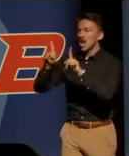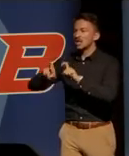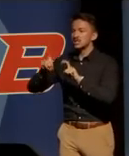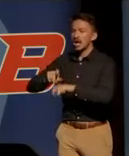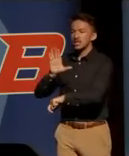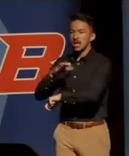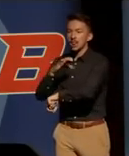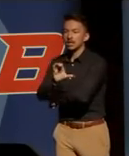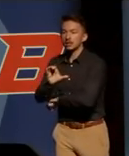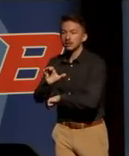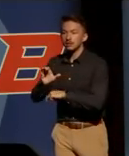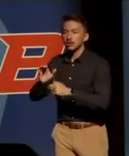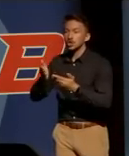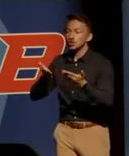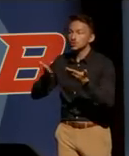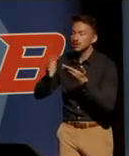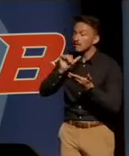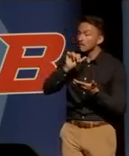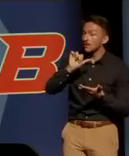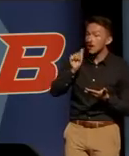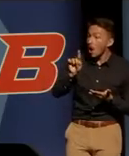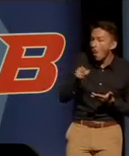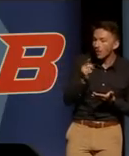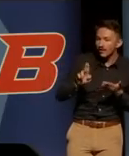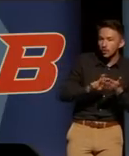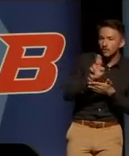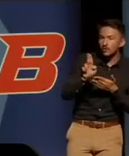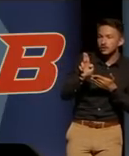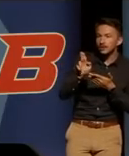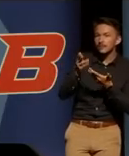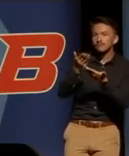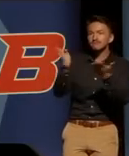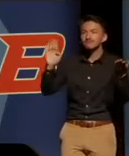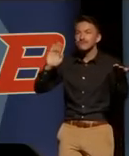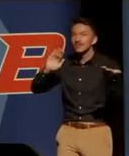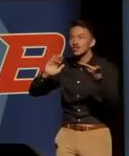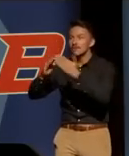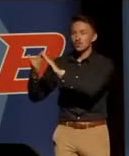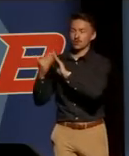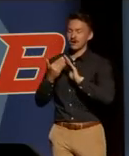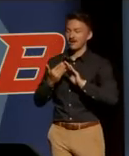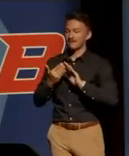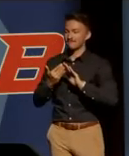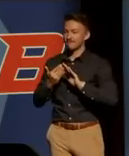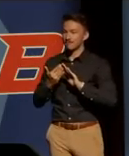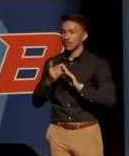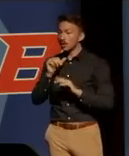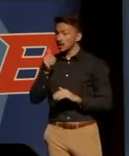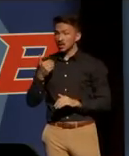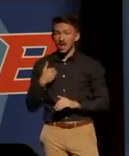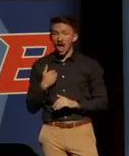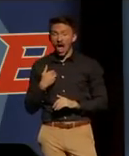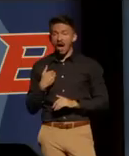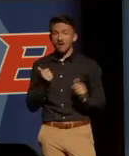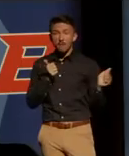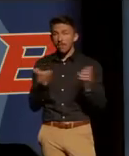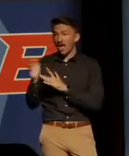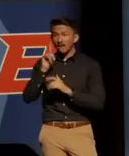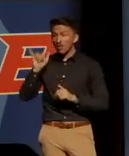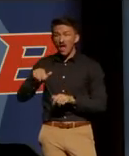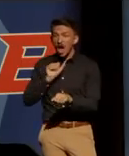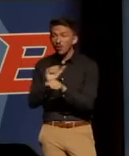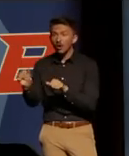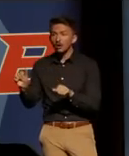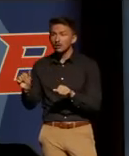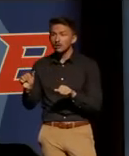our community. There wasn't a roadmap for that work. There wasn't a way in which anyone